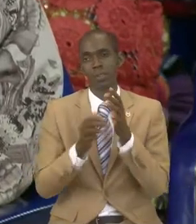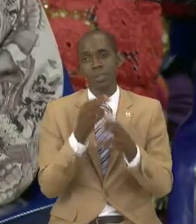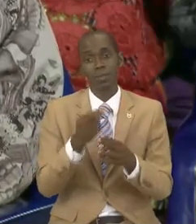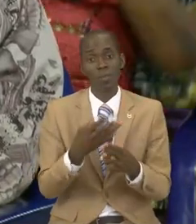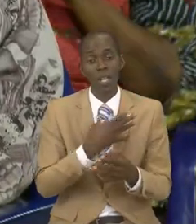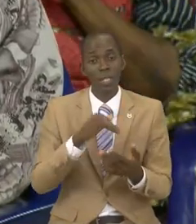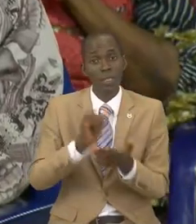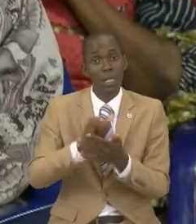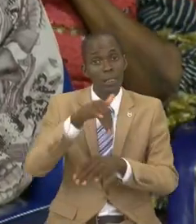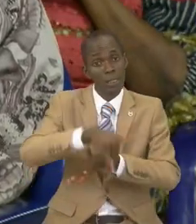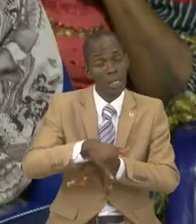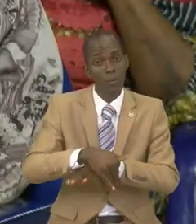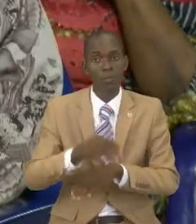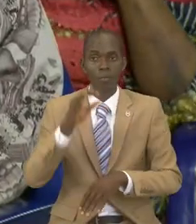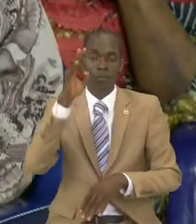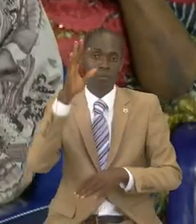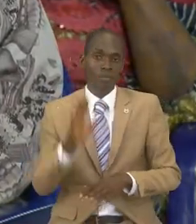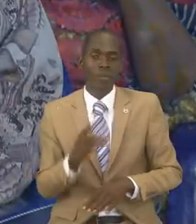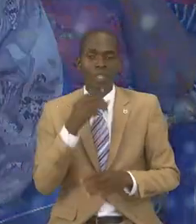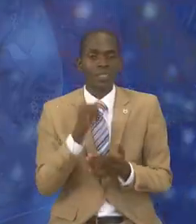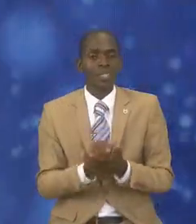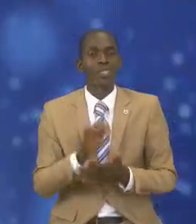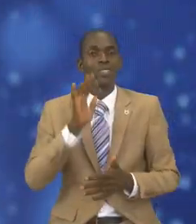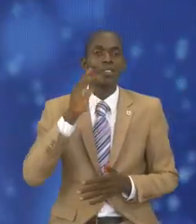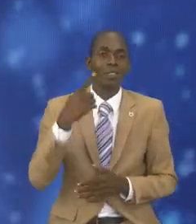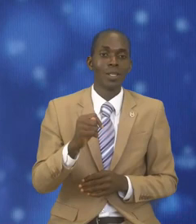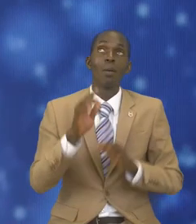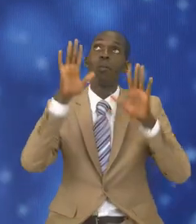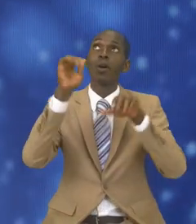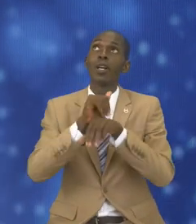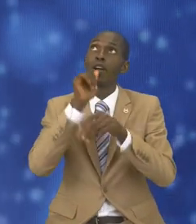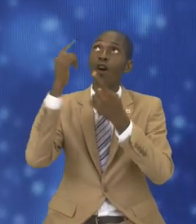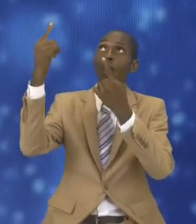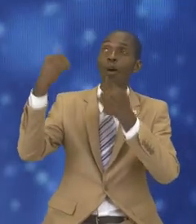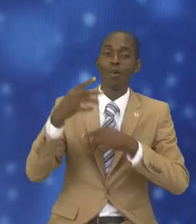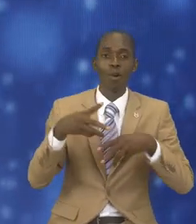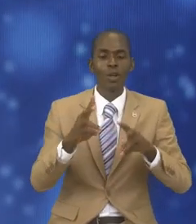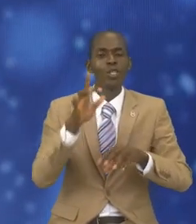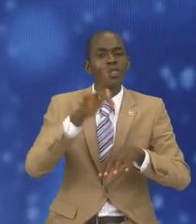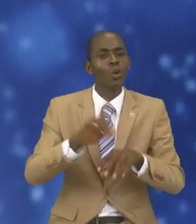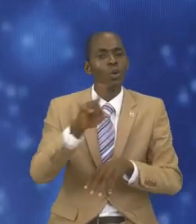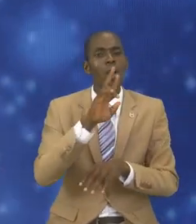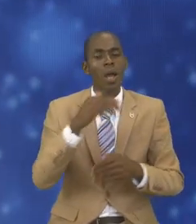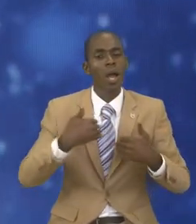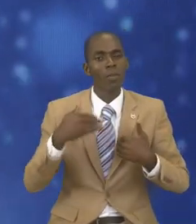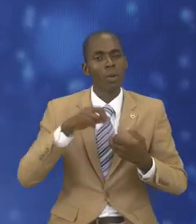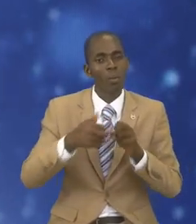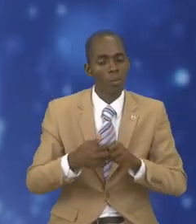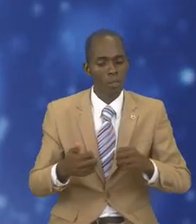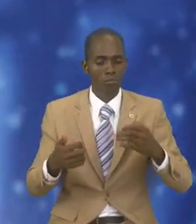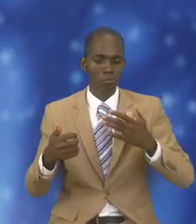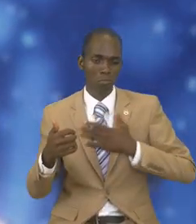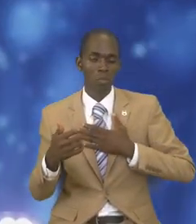night I said, the miracle is coming your way now. Lay your hand where you have the problem. Raise up the other hand.